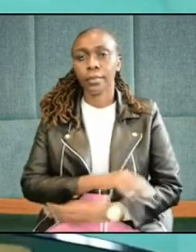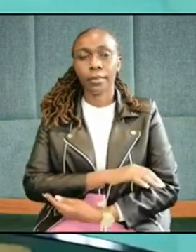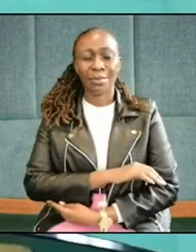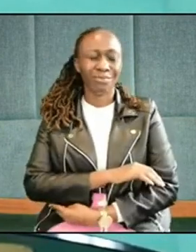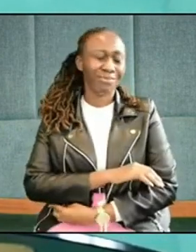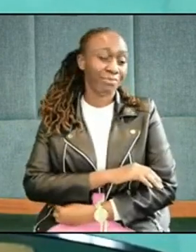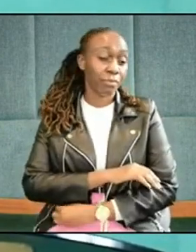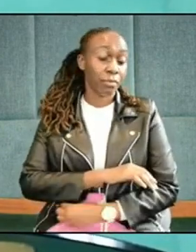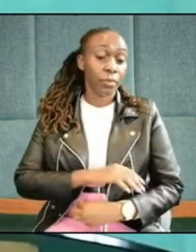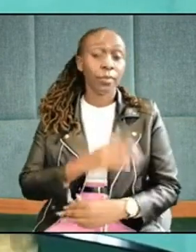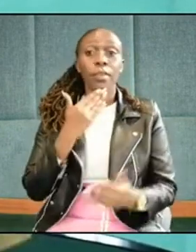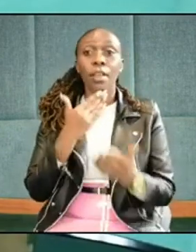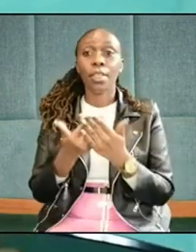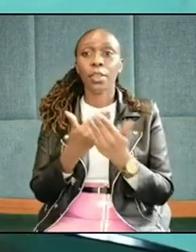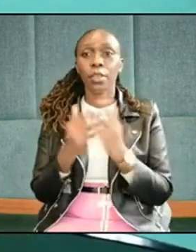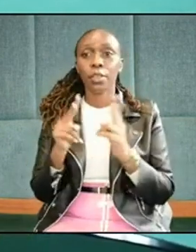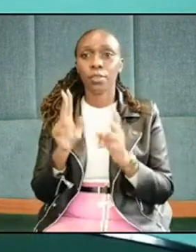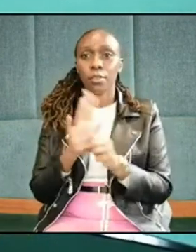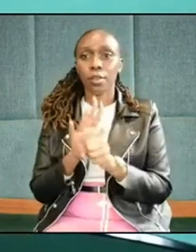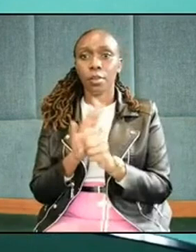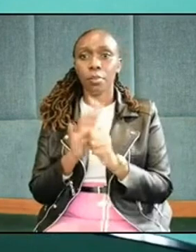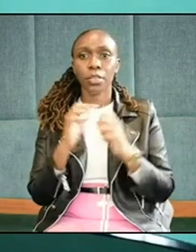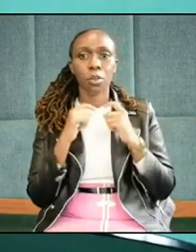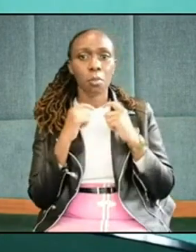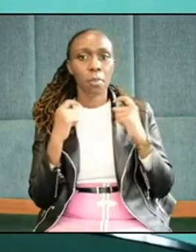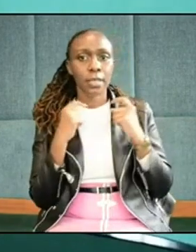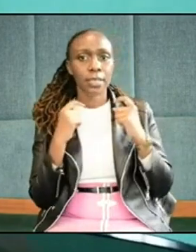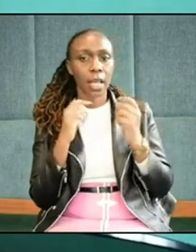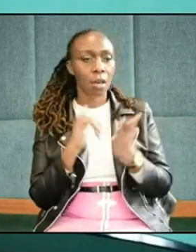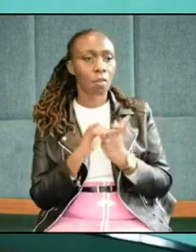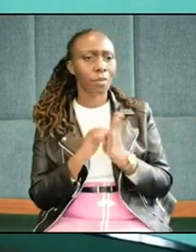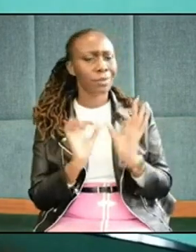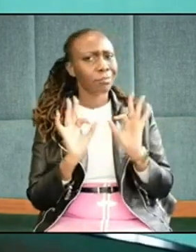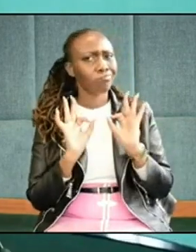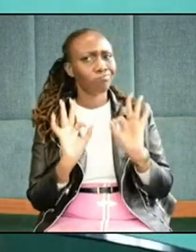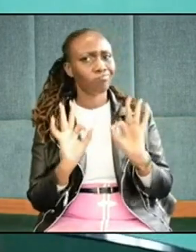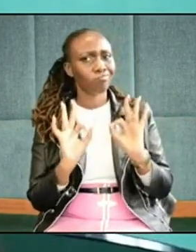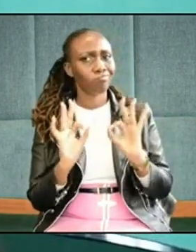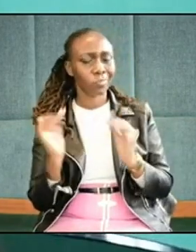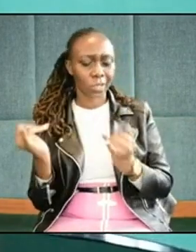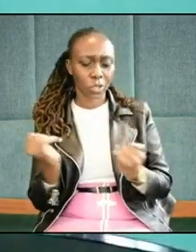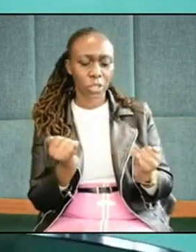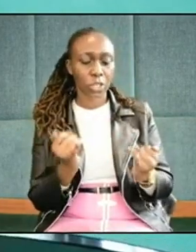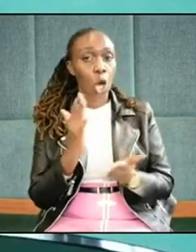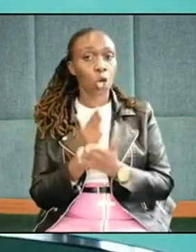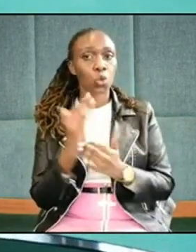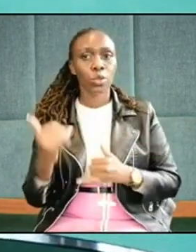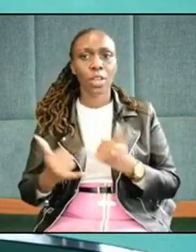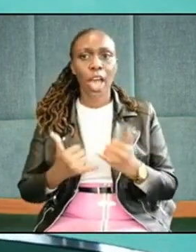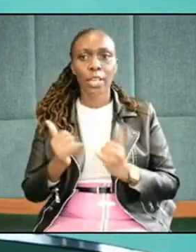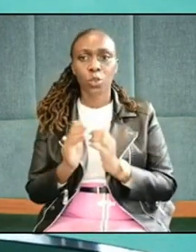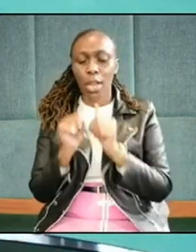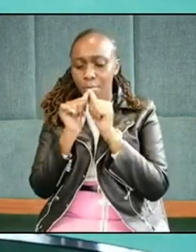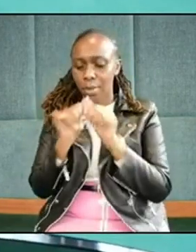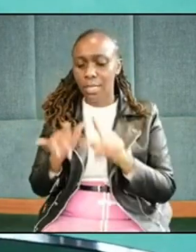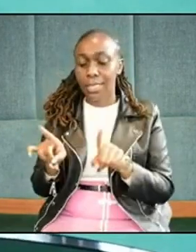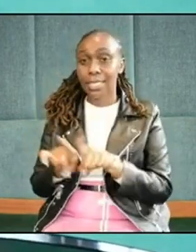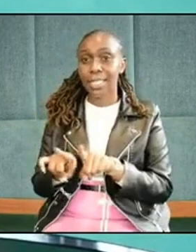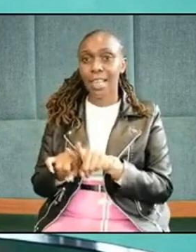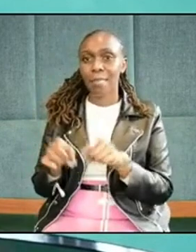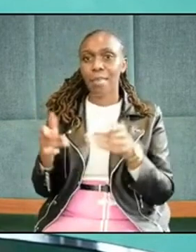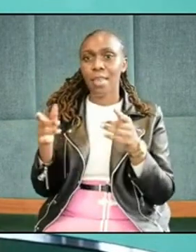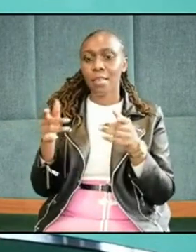Thank you very much, Pastor, for that wonderful introduction. It's a joy and a blessing for me to be